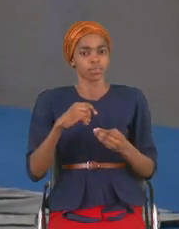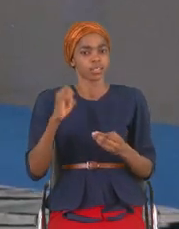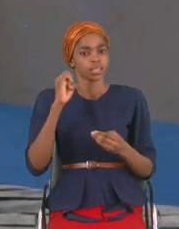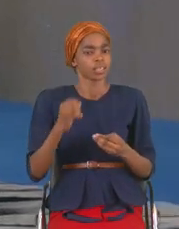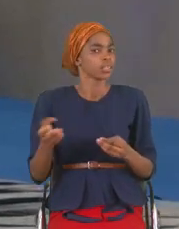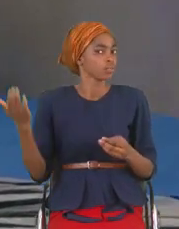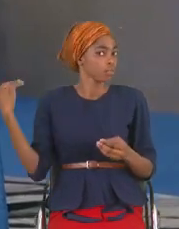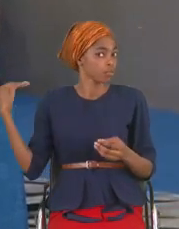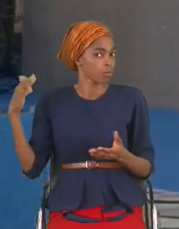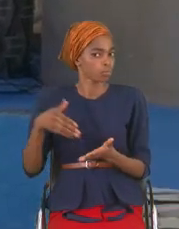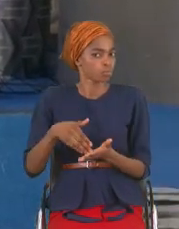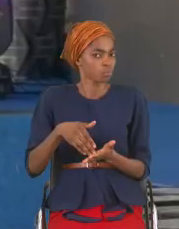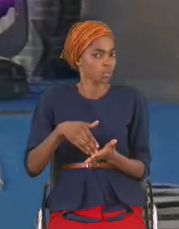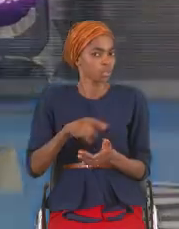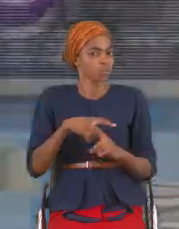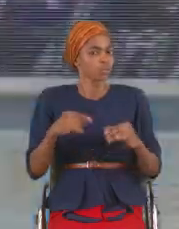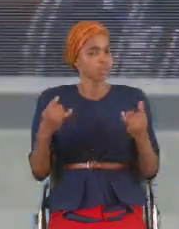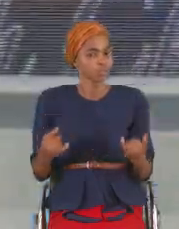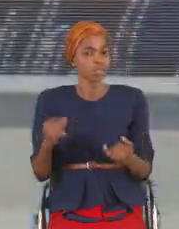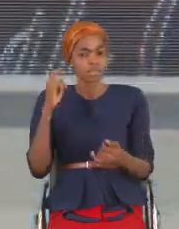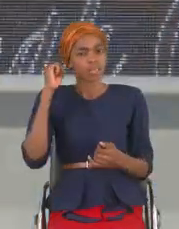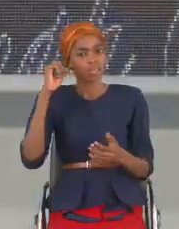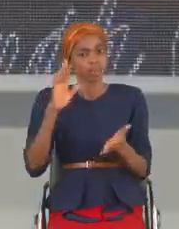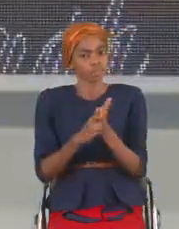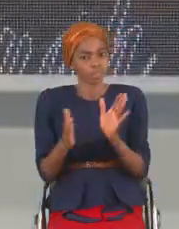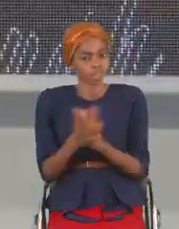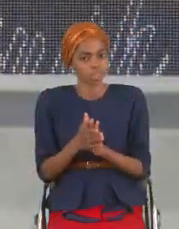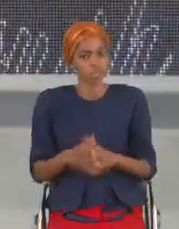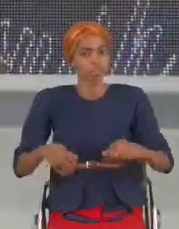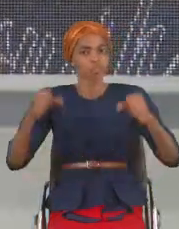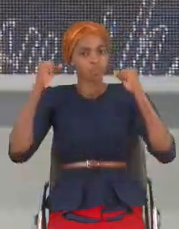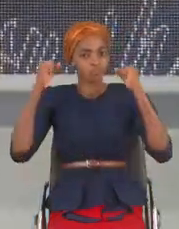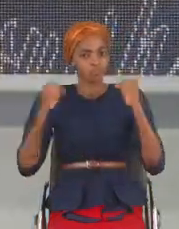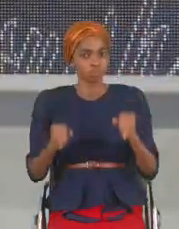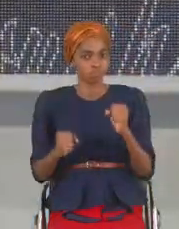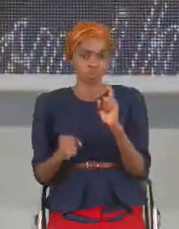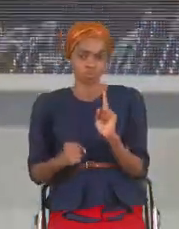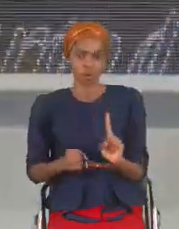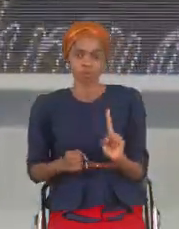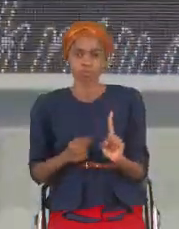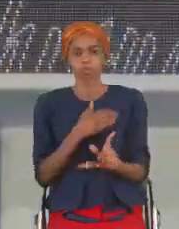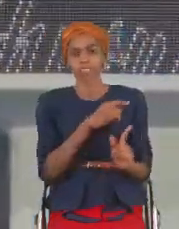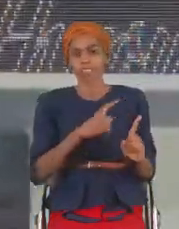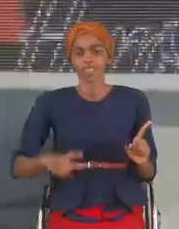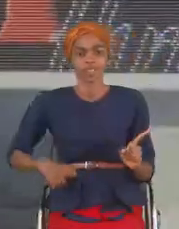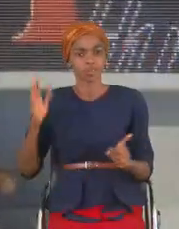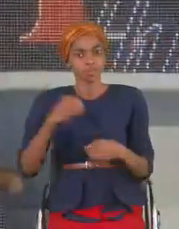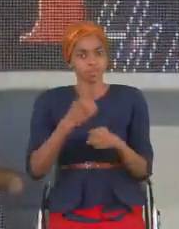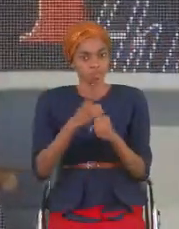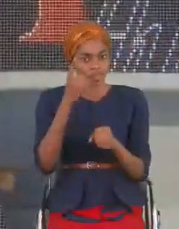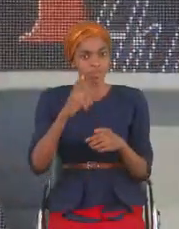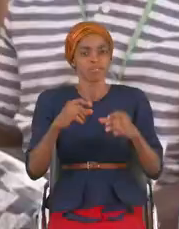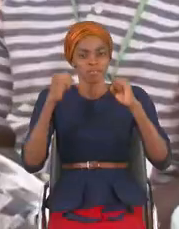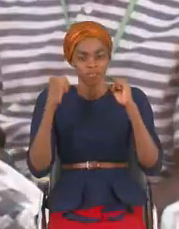weak before. But now he became the strong one, and the Lord will make you